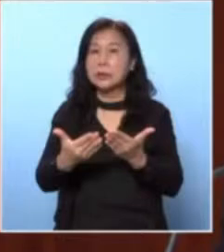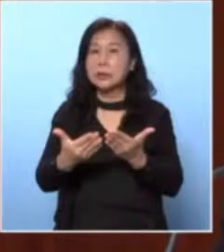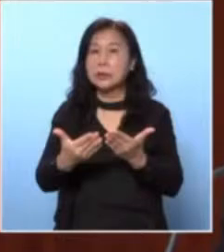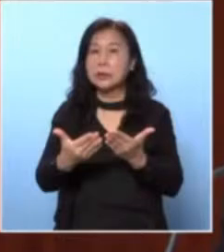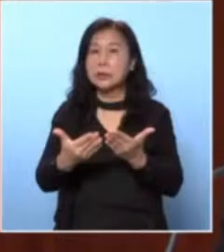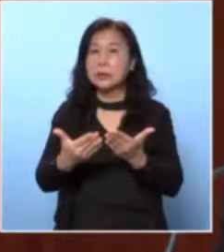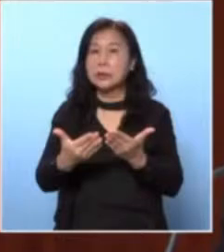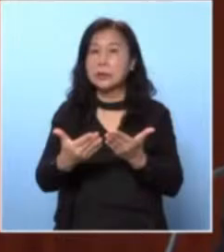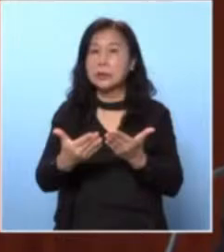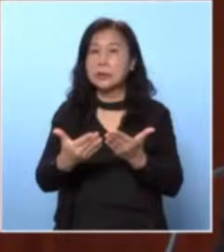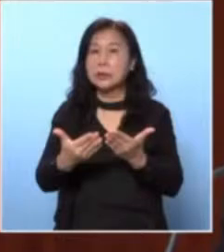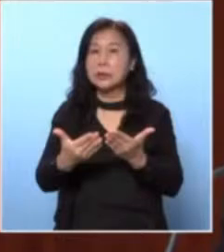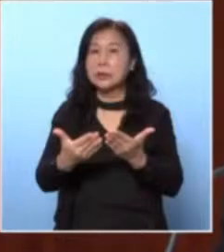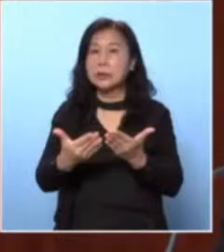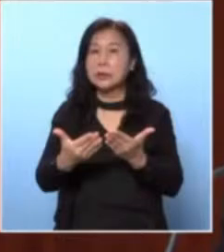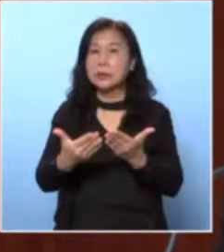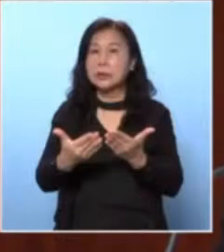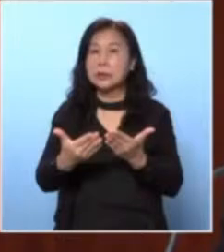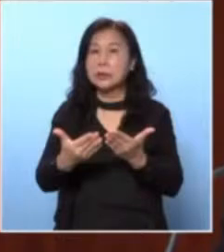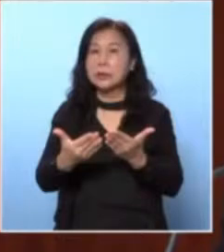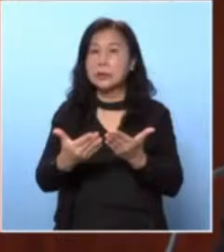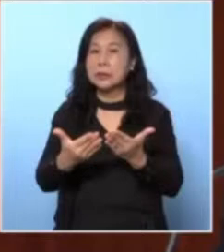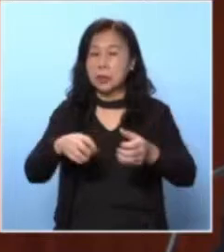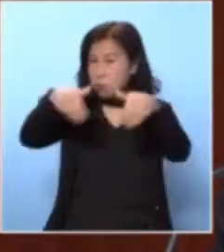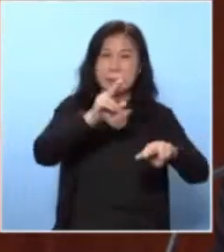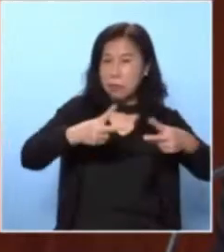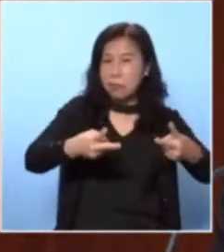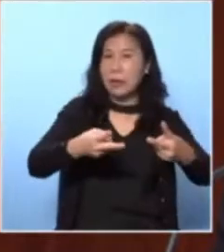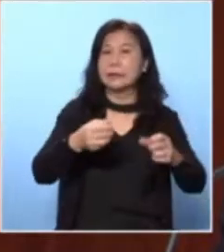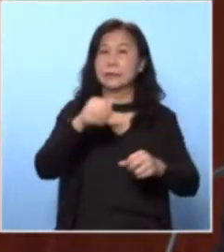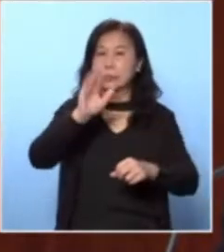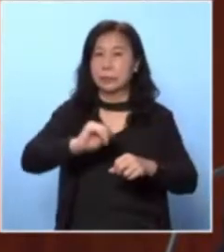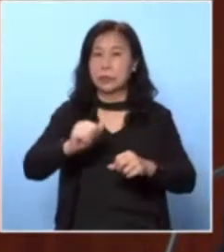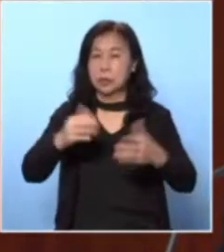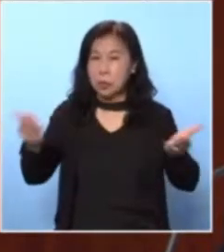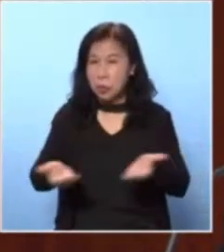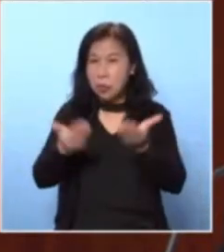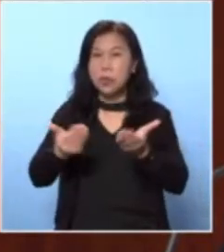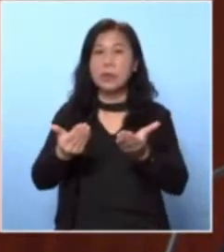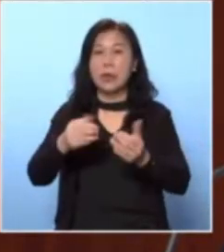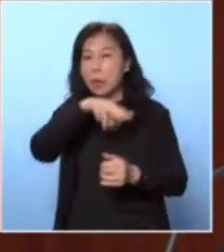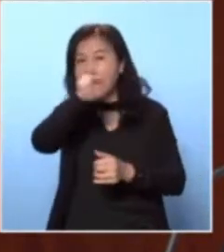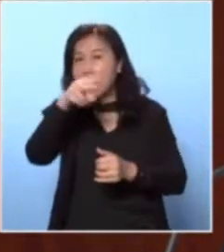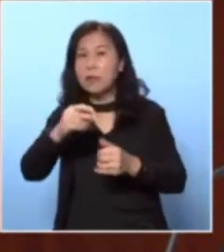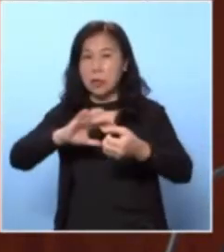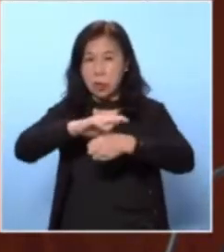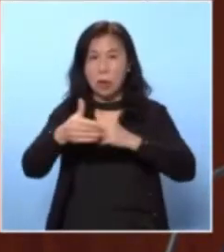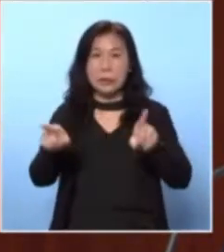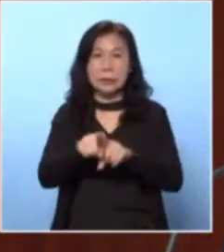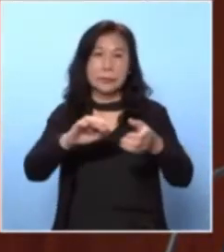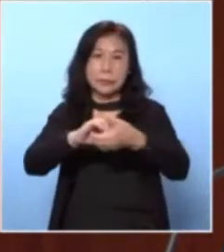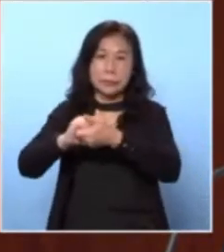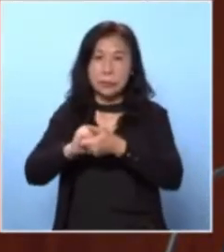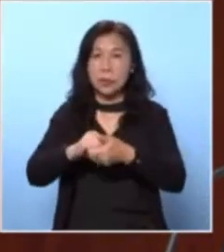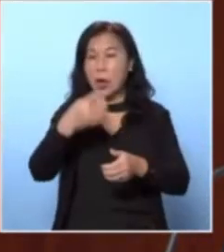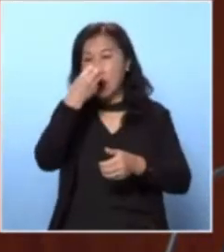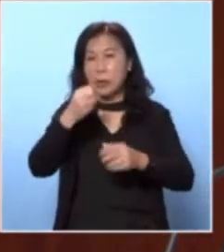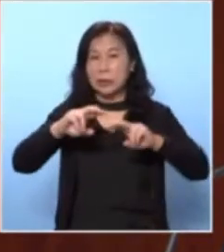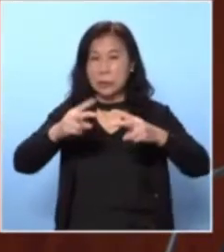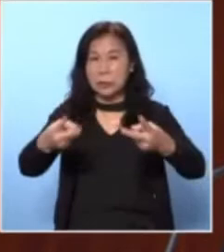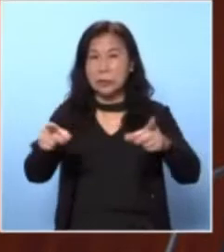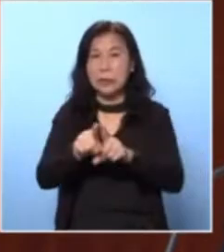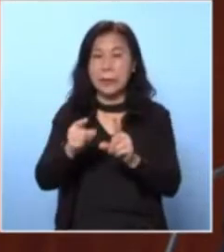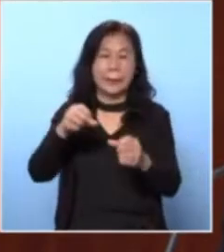been creating strong impetus for growth through more proactive integration into our country's development and expansion of